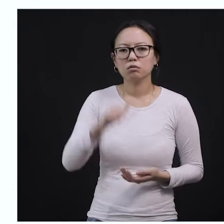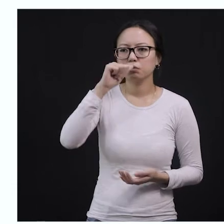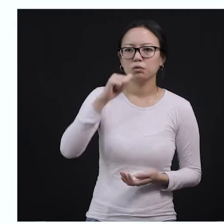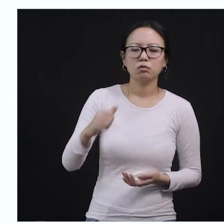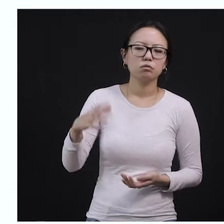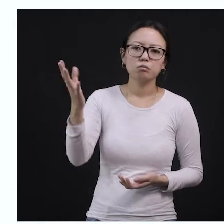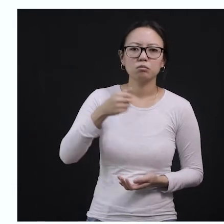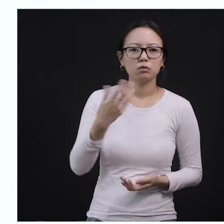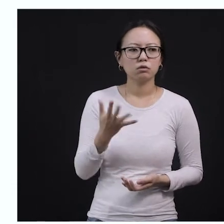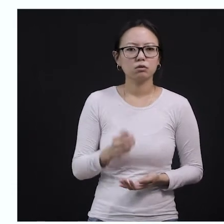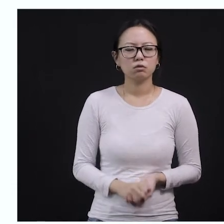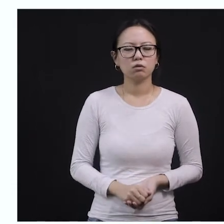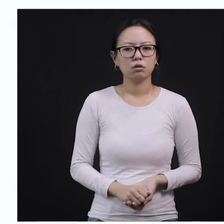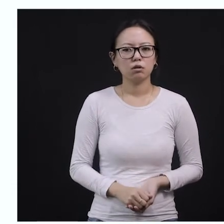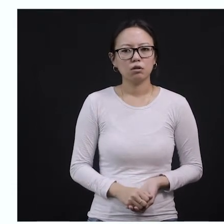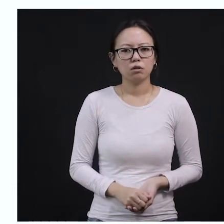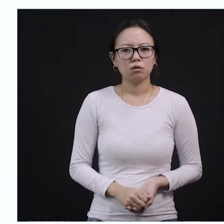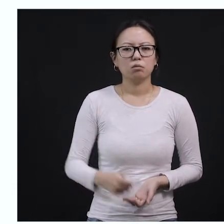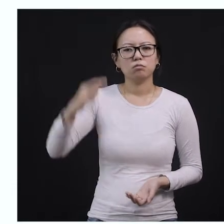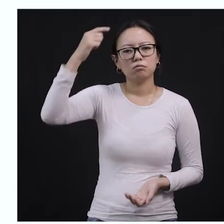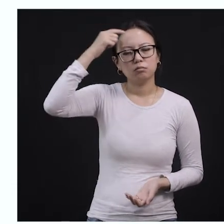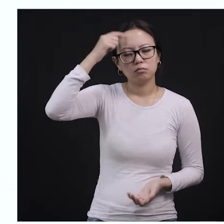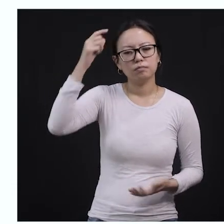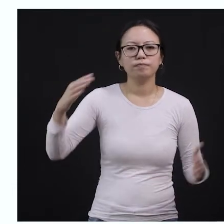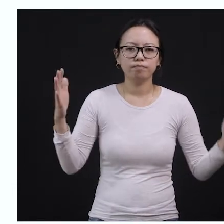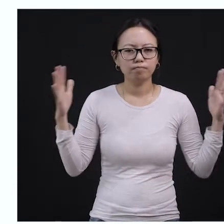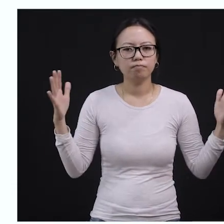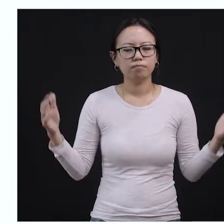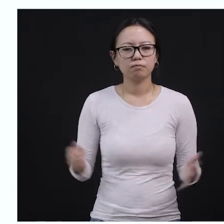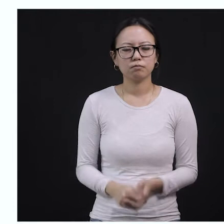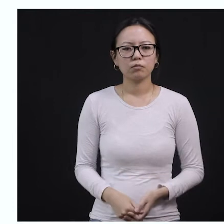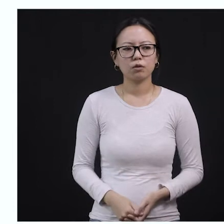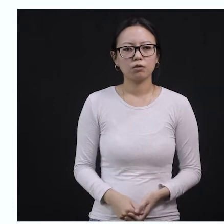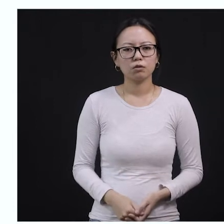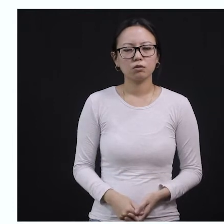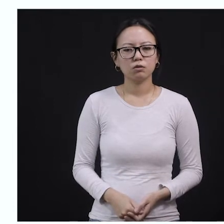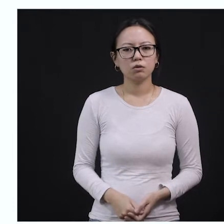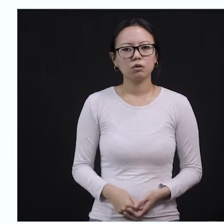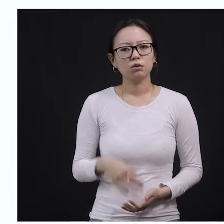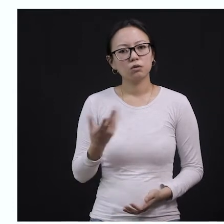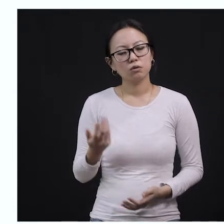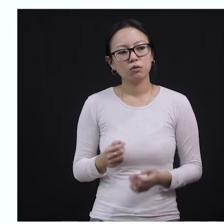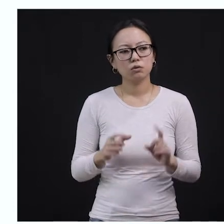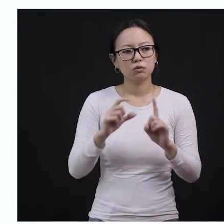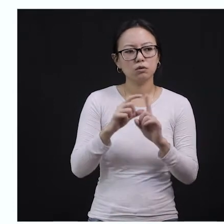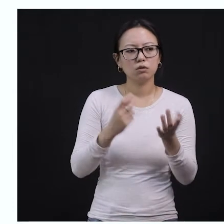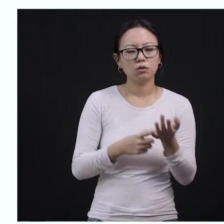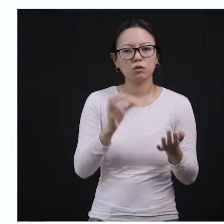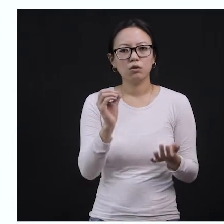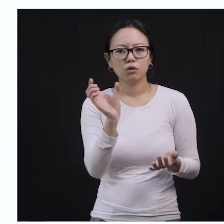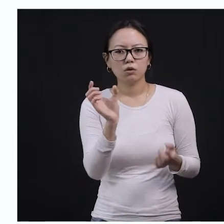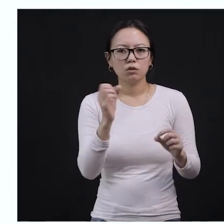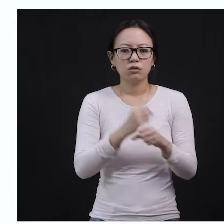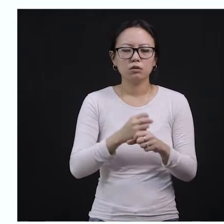water, and it causes a problem in the society. Okay, so that's why during drought they start